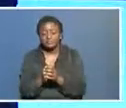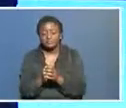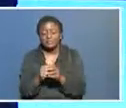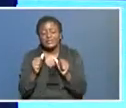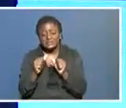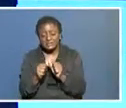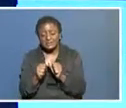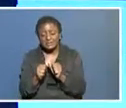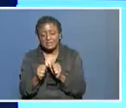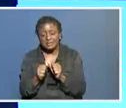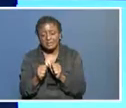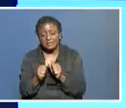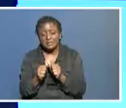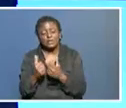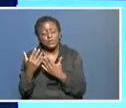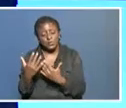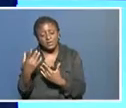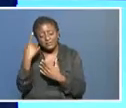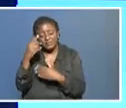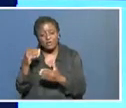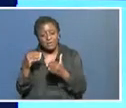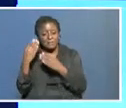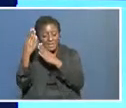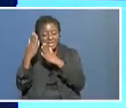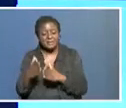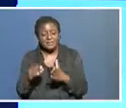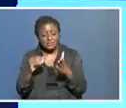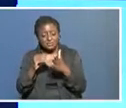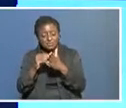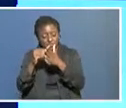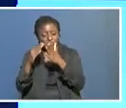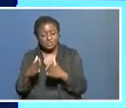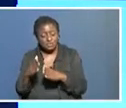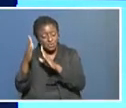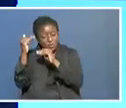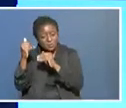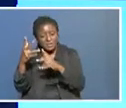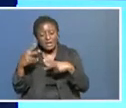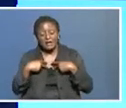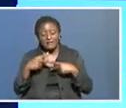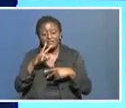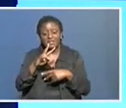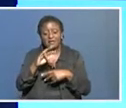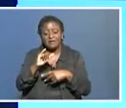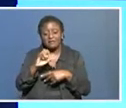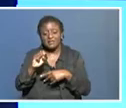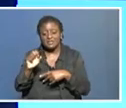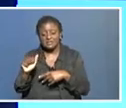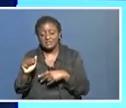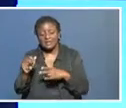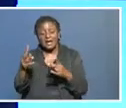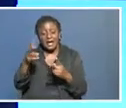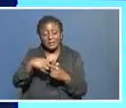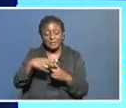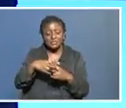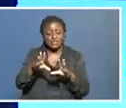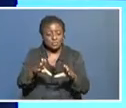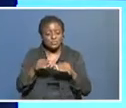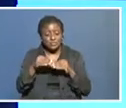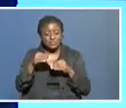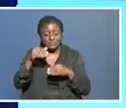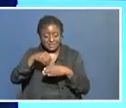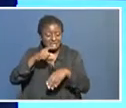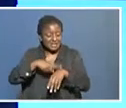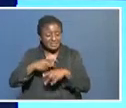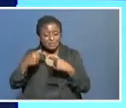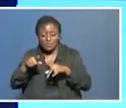Well, still a wait for Bahamian students hoping to have their visa application approved in time to attend tertiary institutions